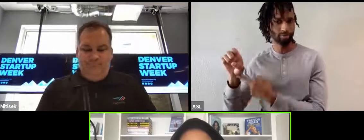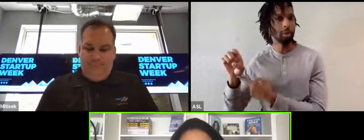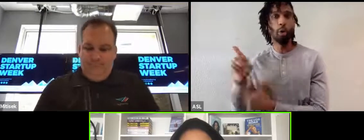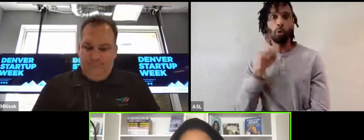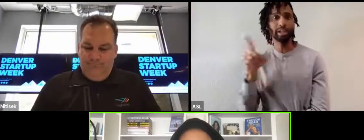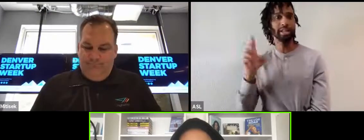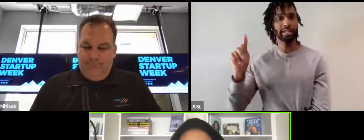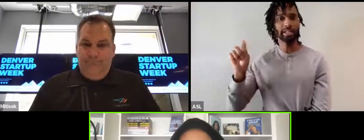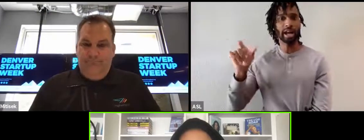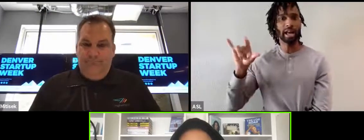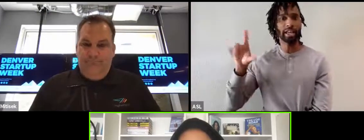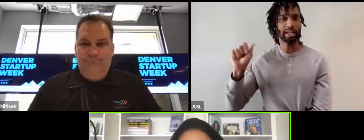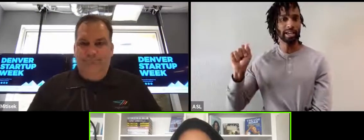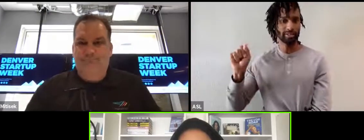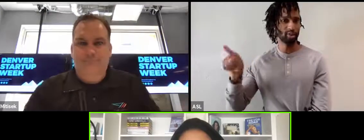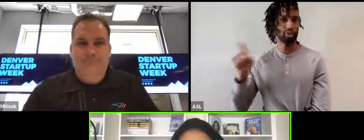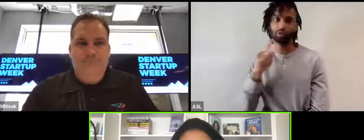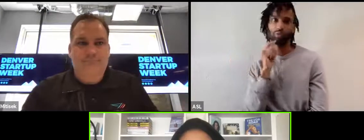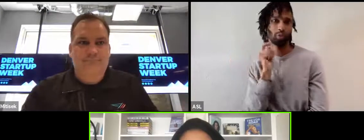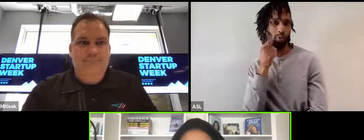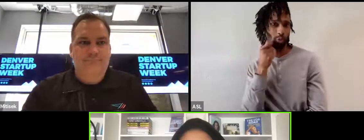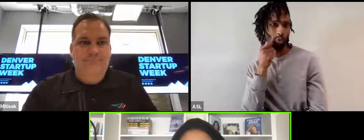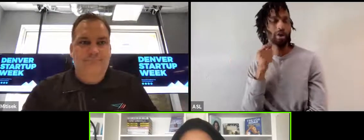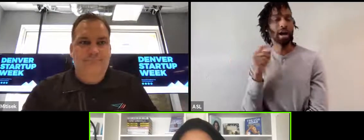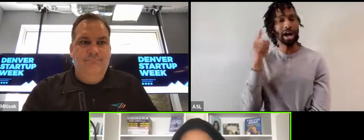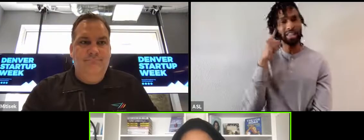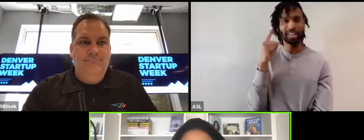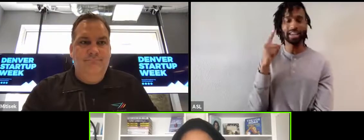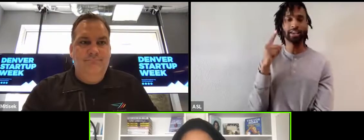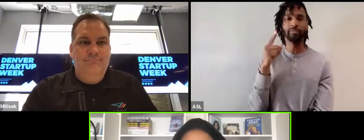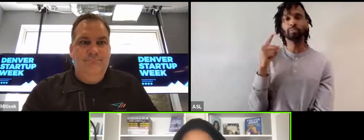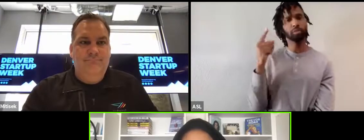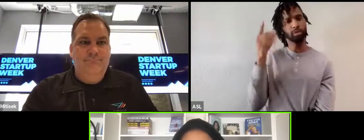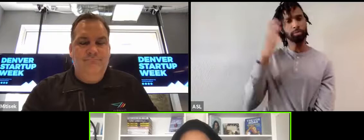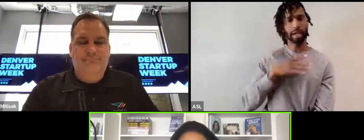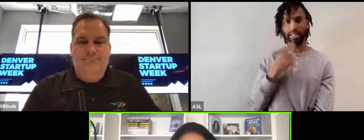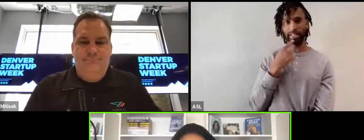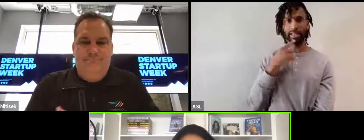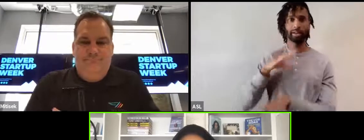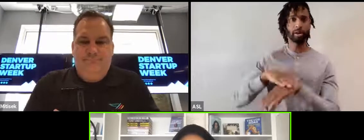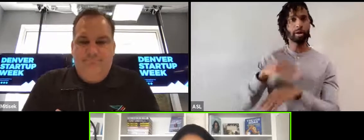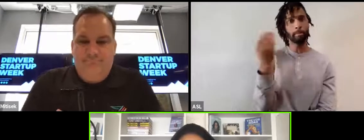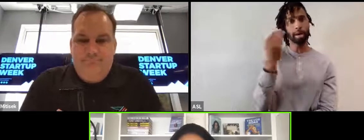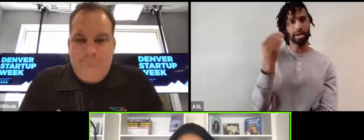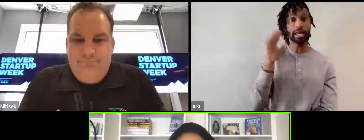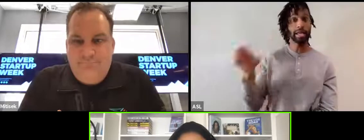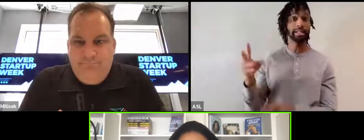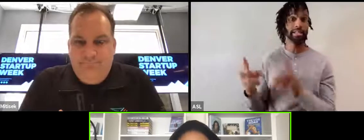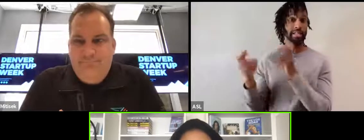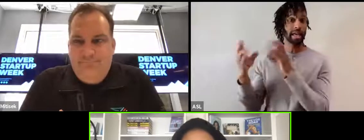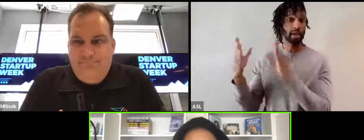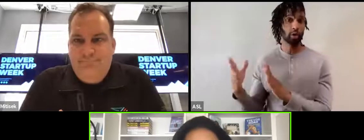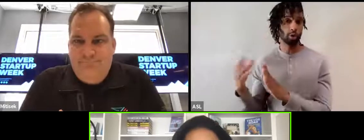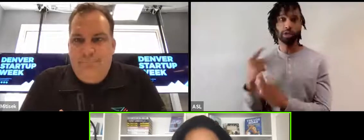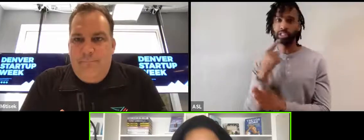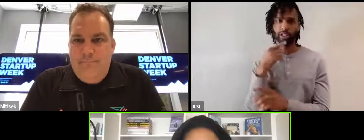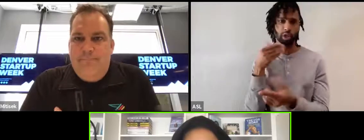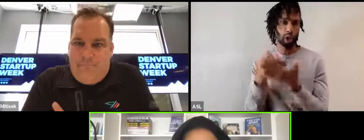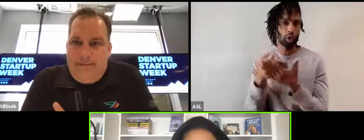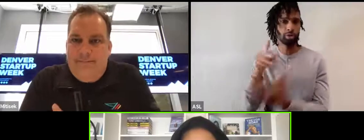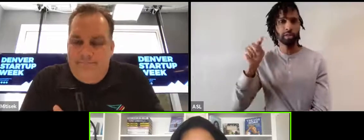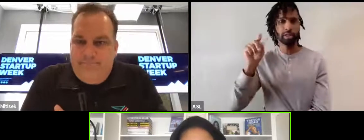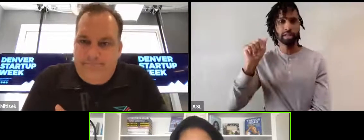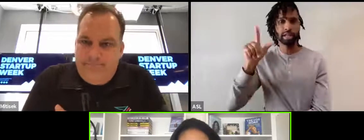she's really cool. And she, like, I think Brad Feld was saying on Monday how his editor and he have become like really close. Like, Talia is